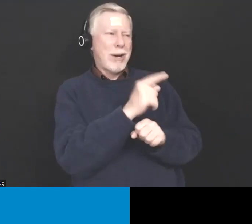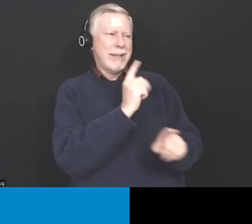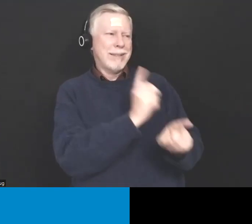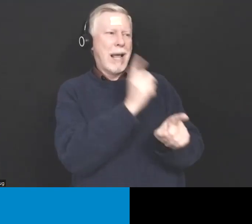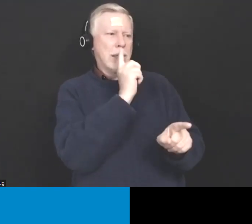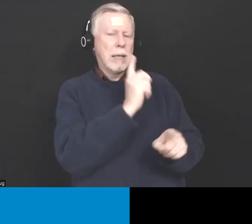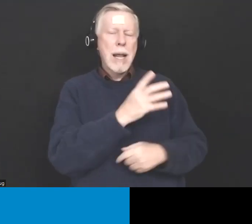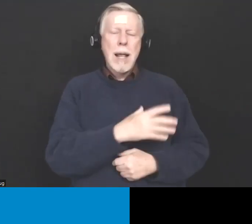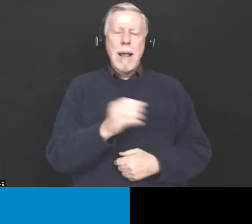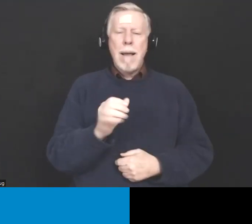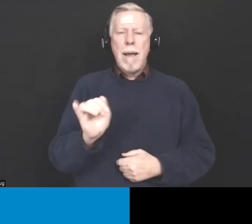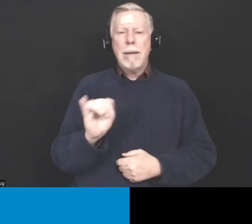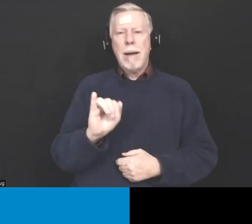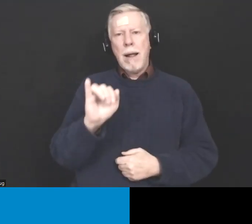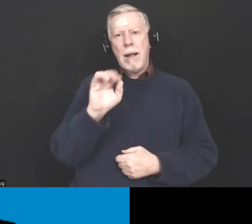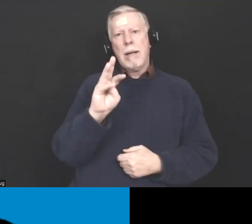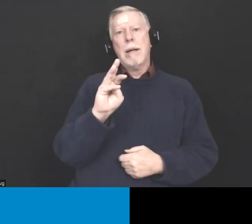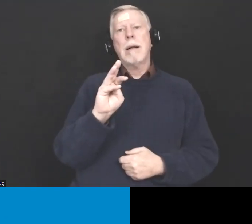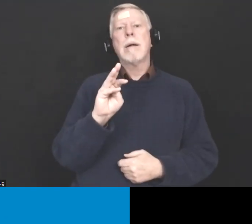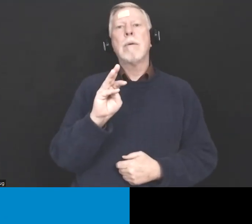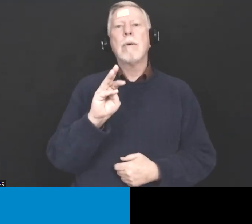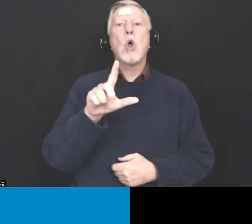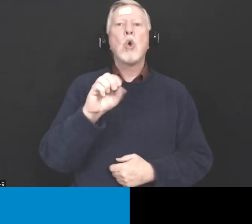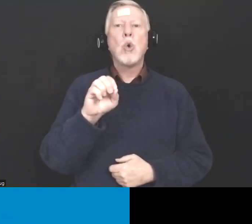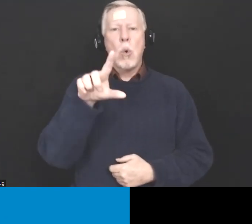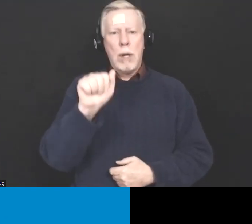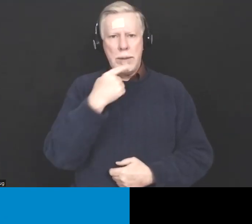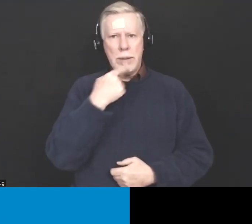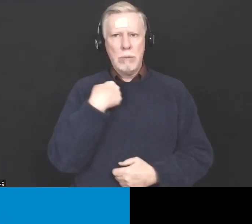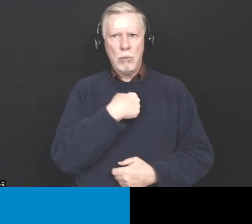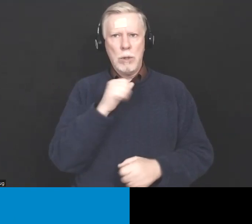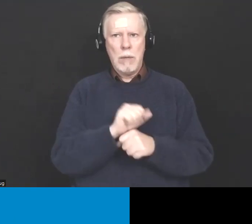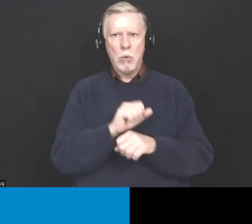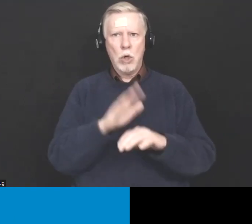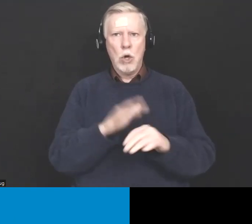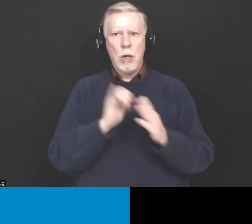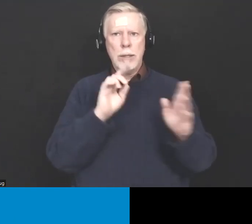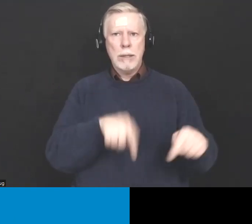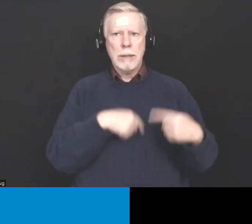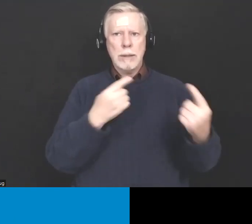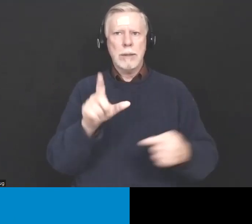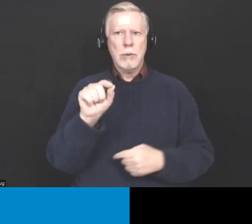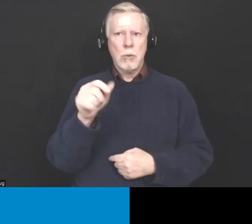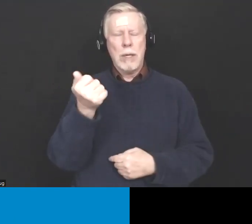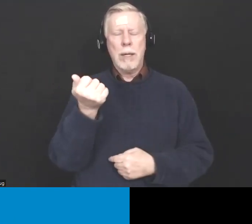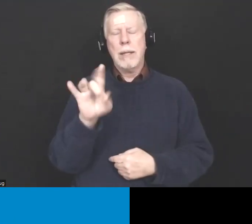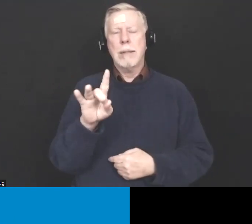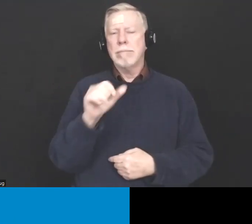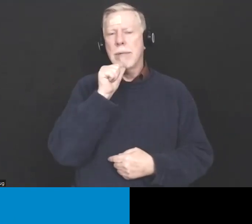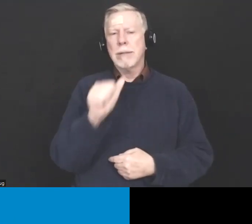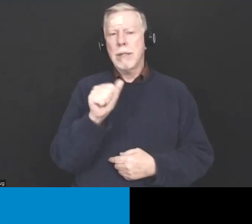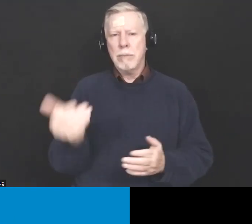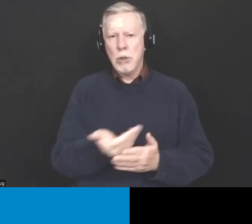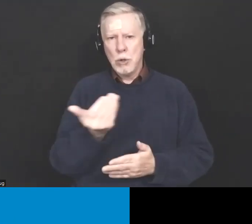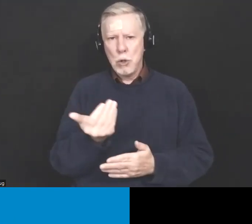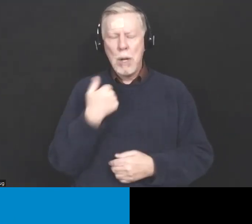like Lola said, we've been working on this since 2018, so this isn't something new. We are engaged with the